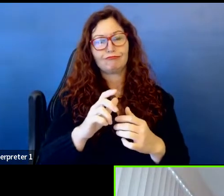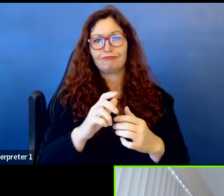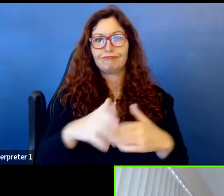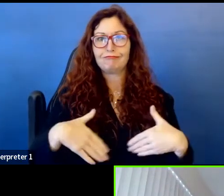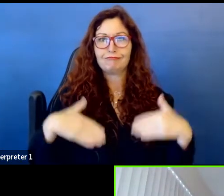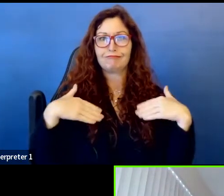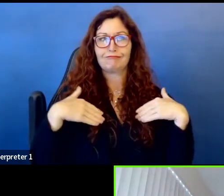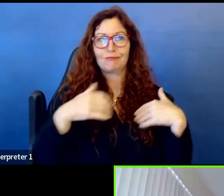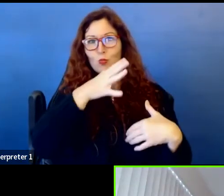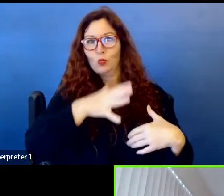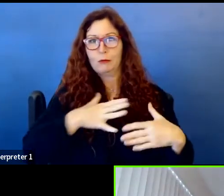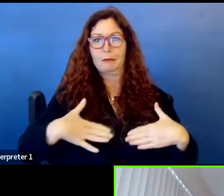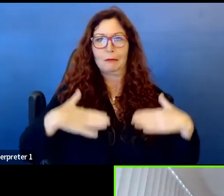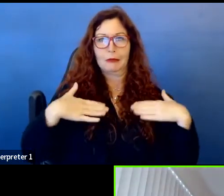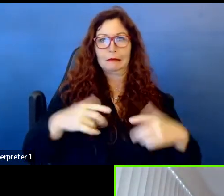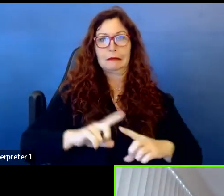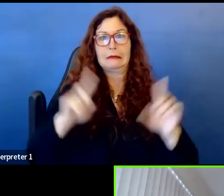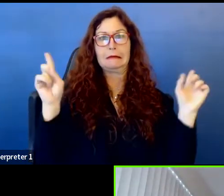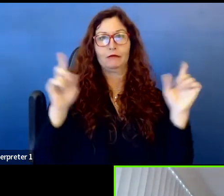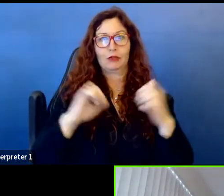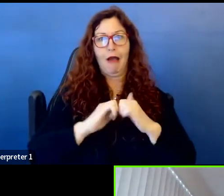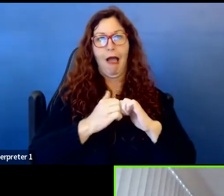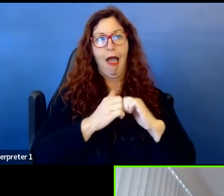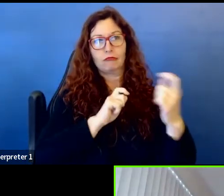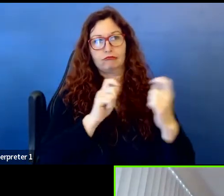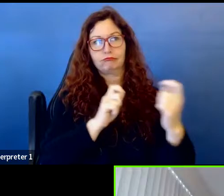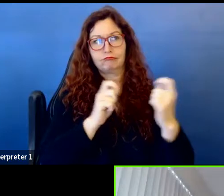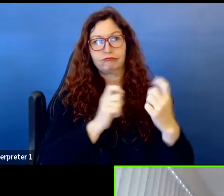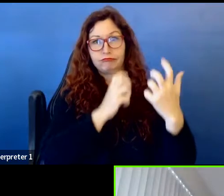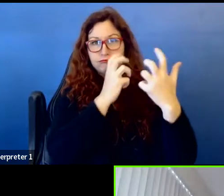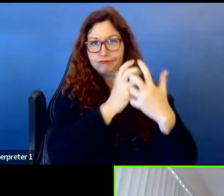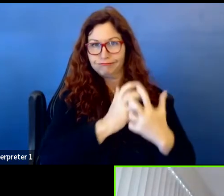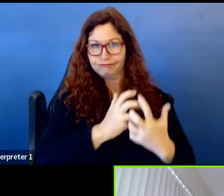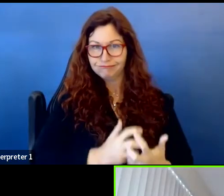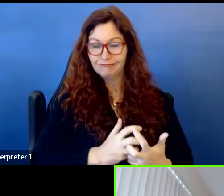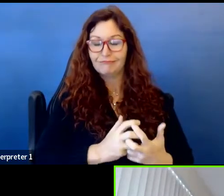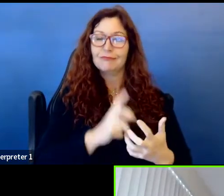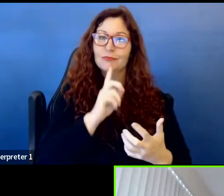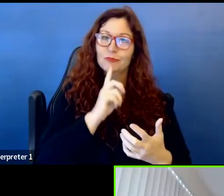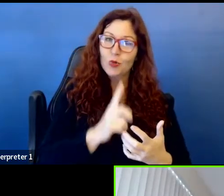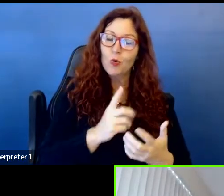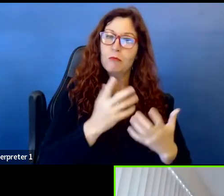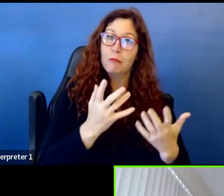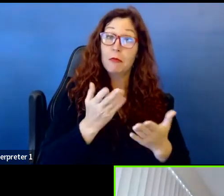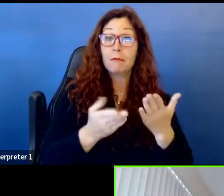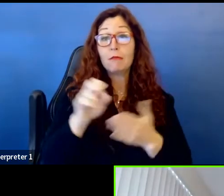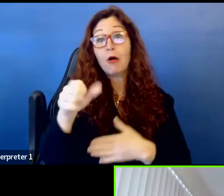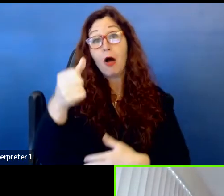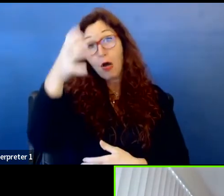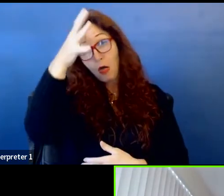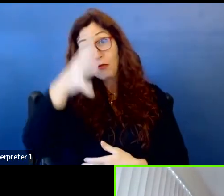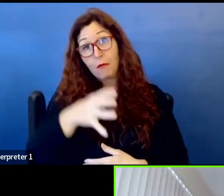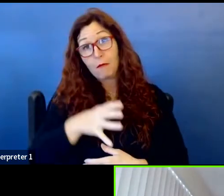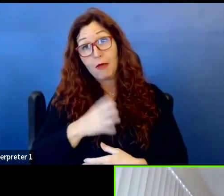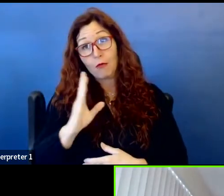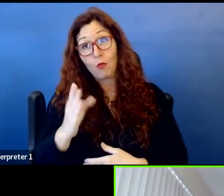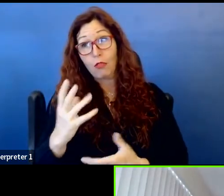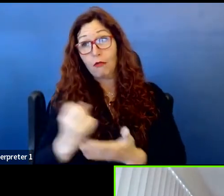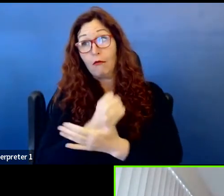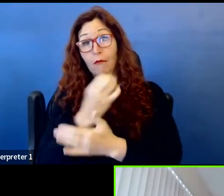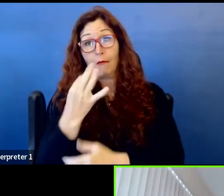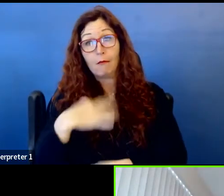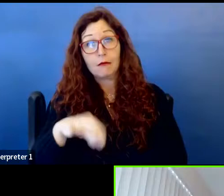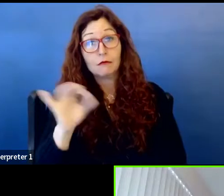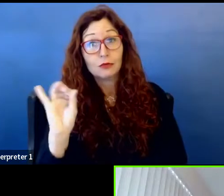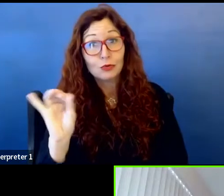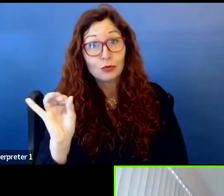cis men but i think there's also a lot of cis men who would benefit from something like that and so um you know i just wanted to name that and make sure that those folks are